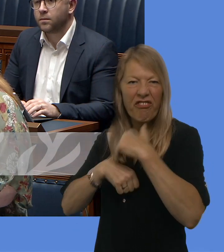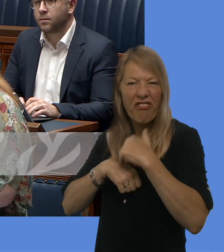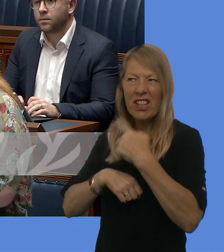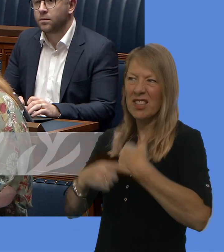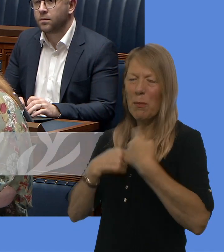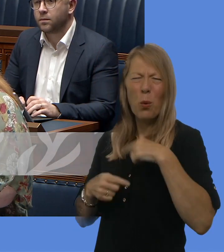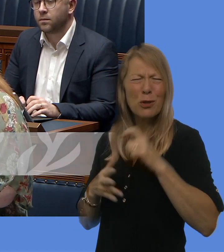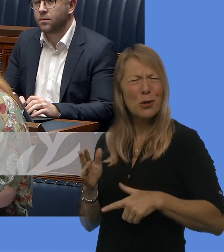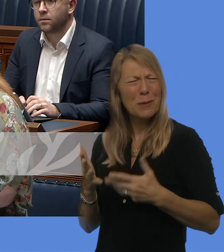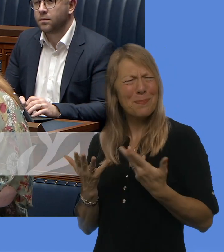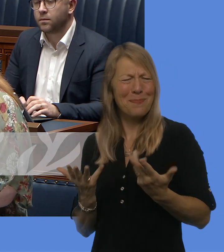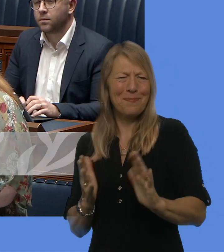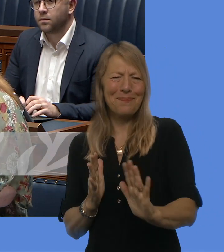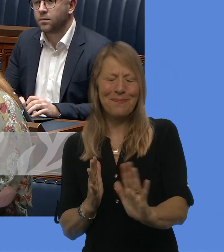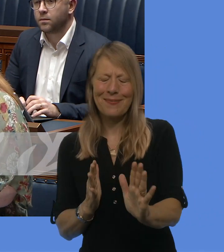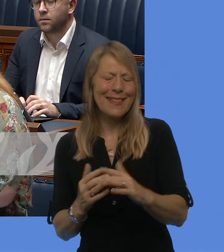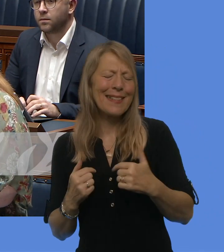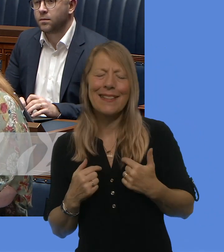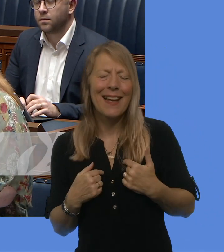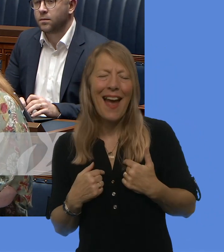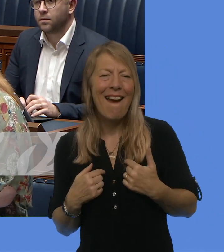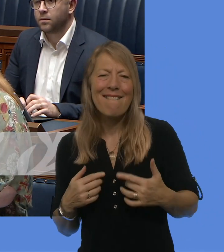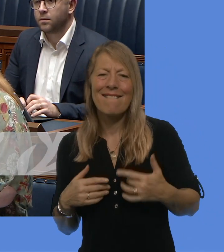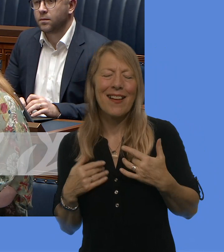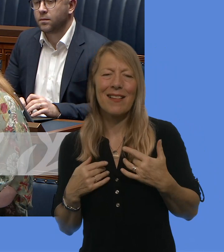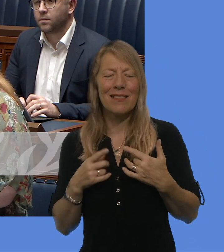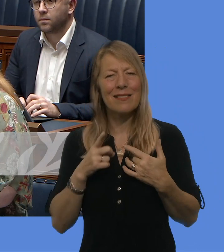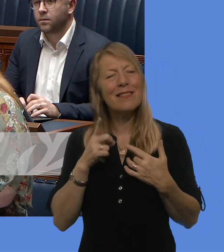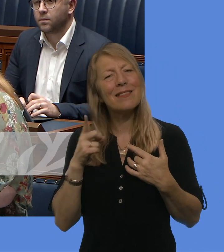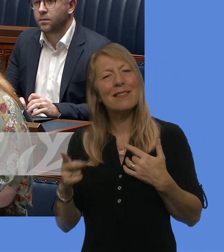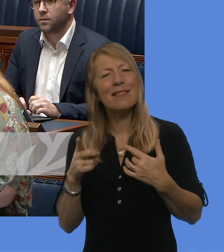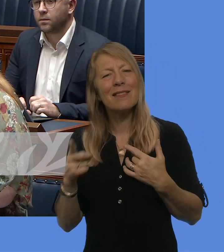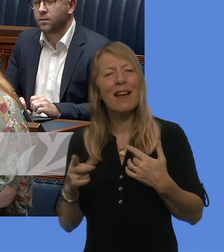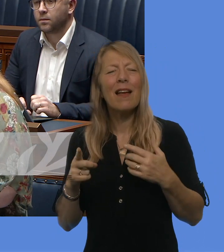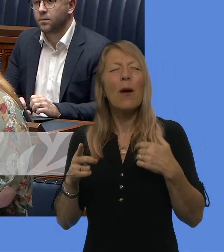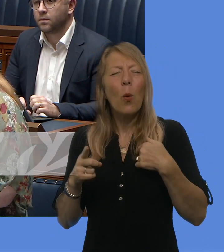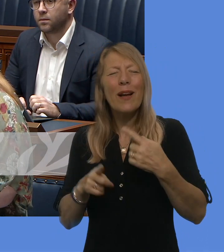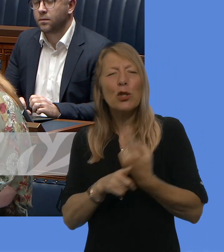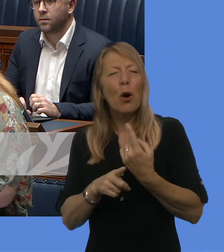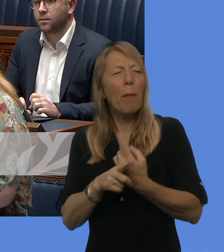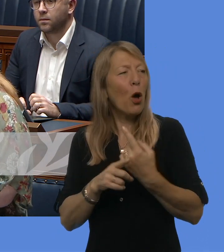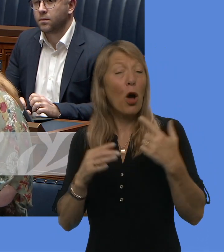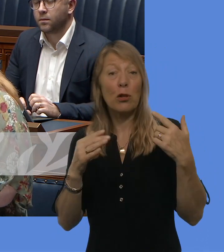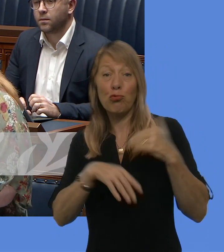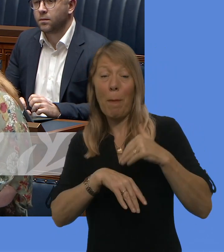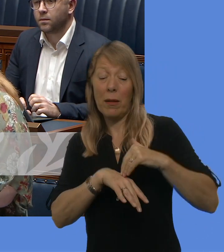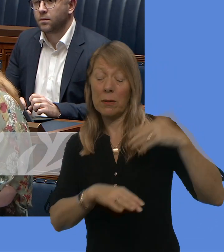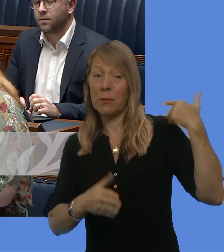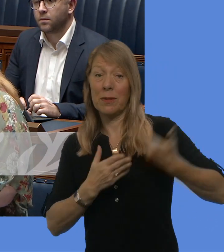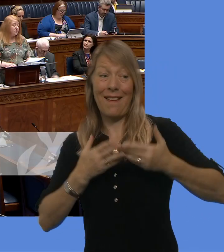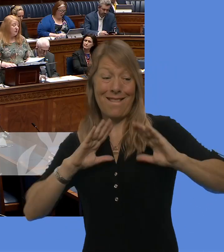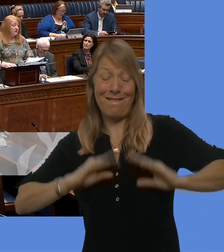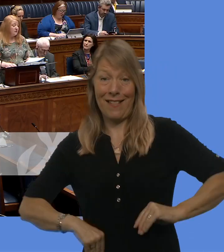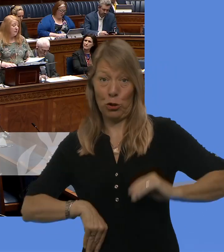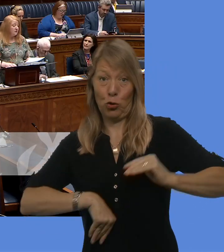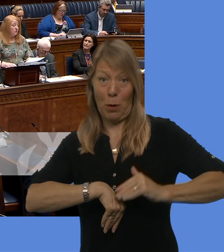believe that group transition, in the sense that these organisations will become post-conflict organisations, is the answer. I believe individuals